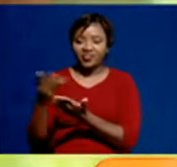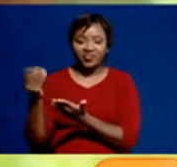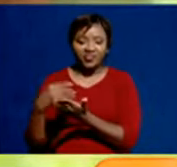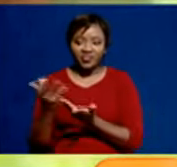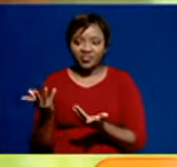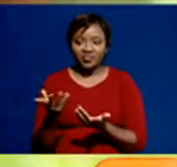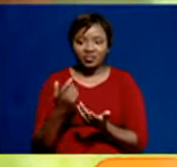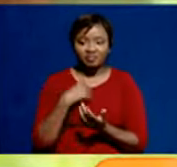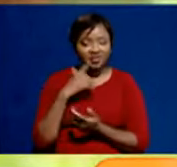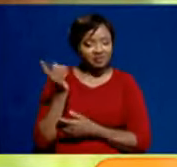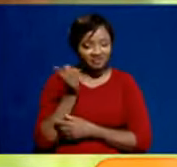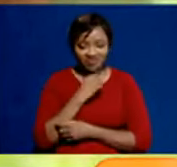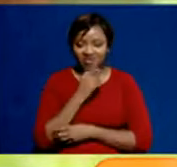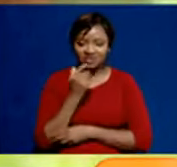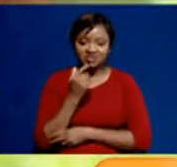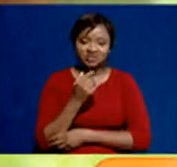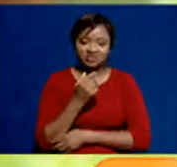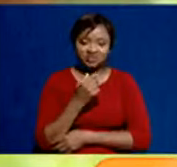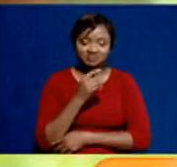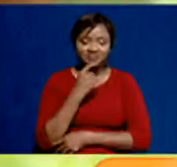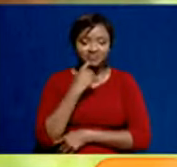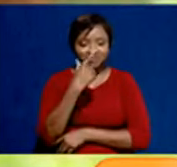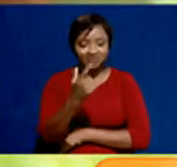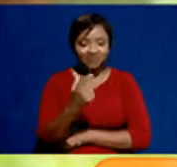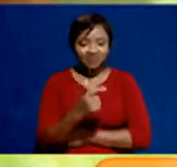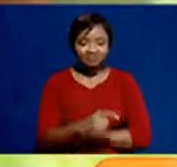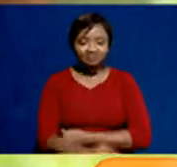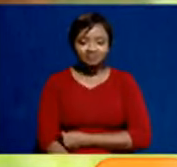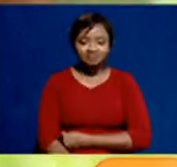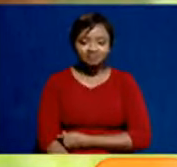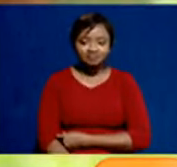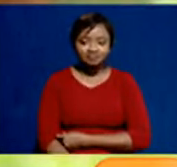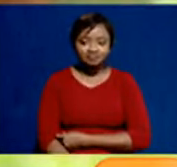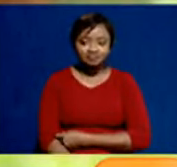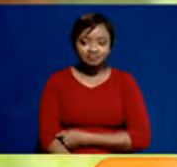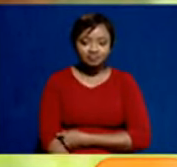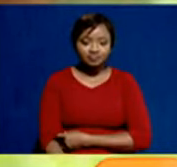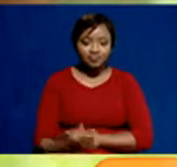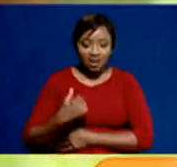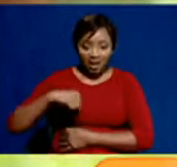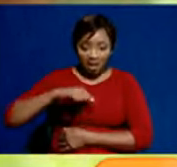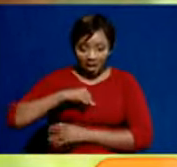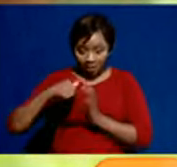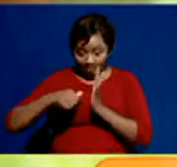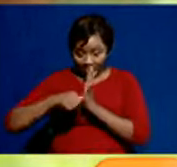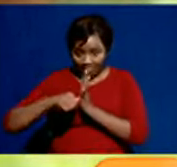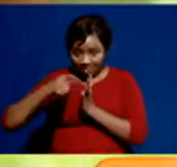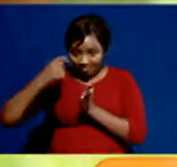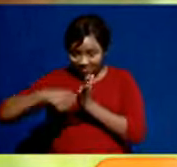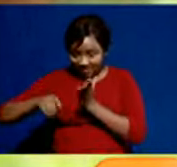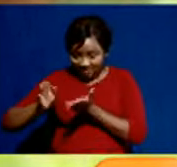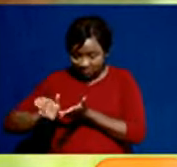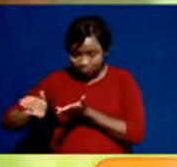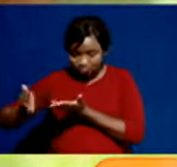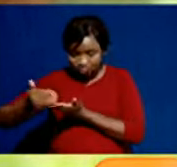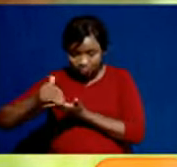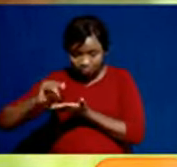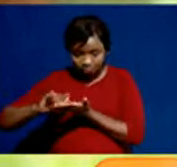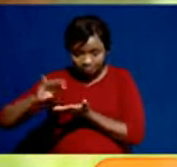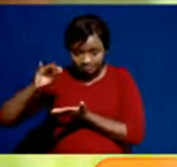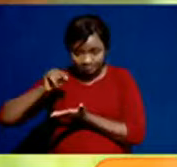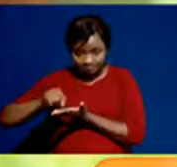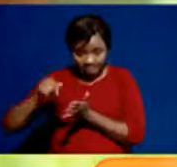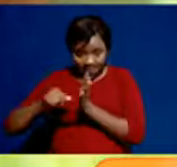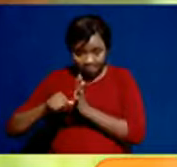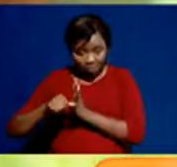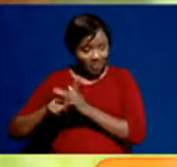repeat that we do not have a revenue problem. We have an expenditure problem because we